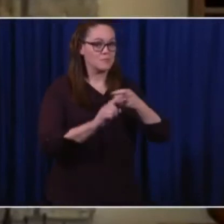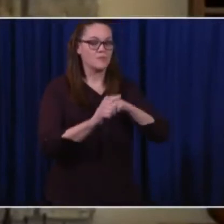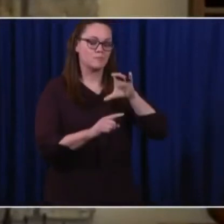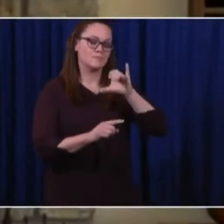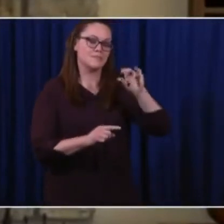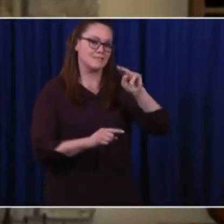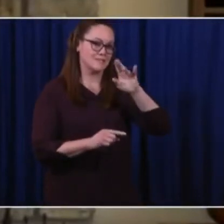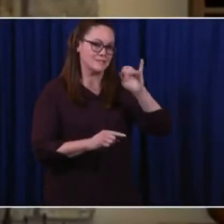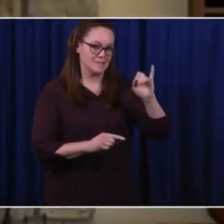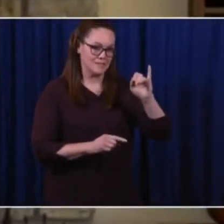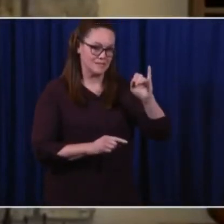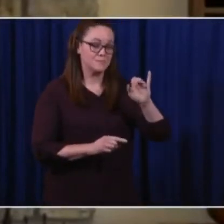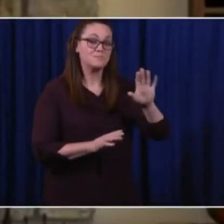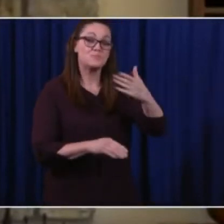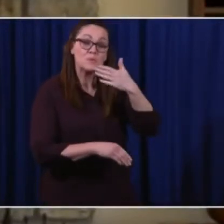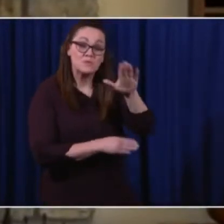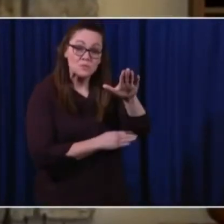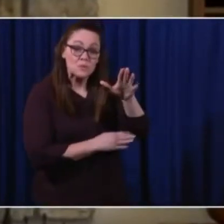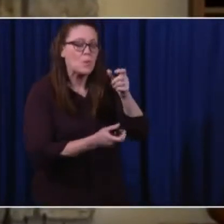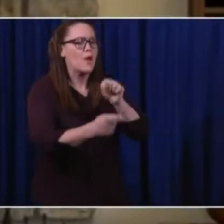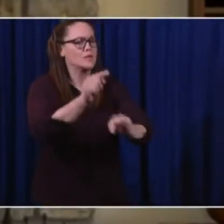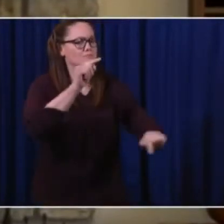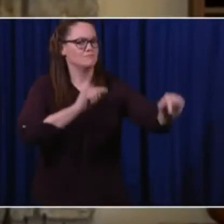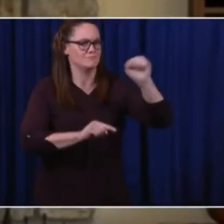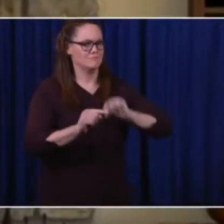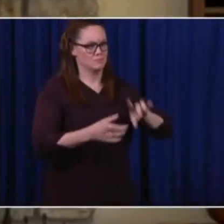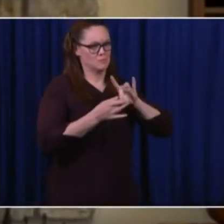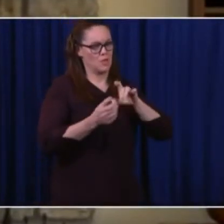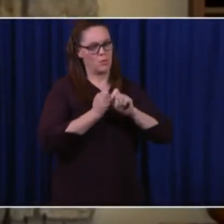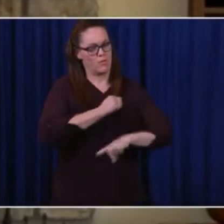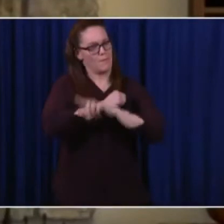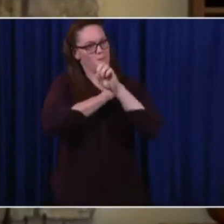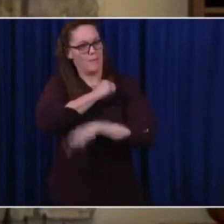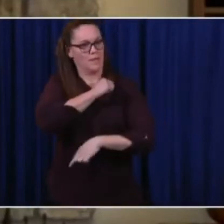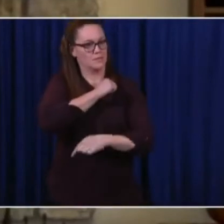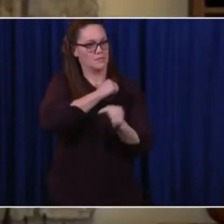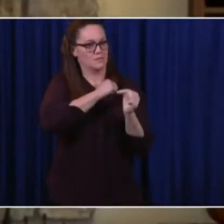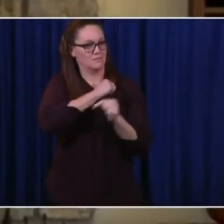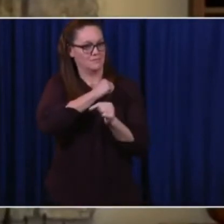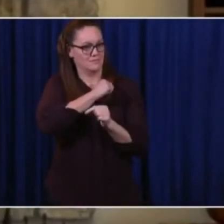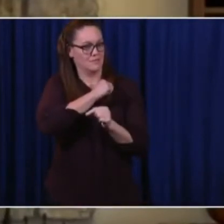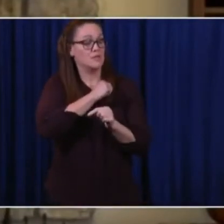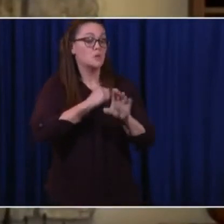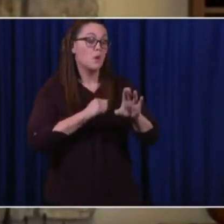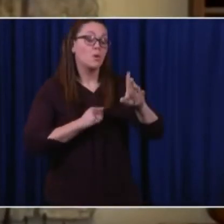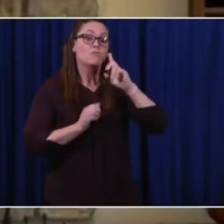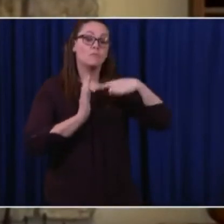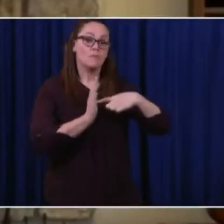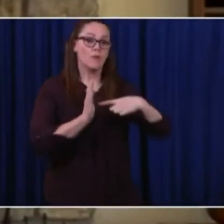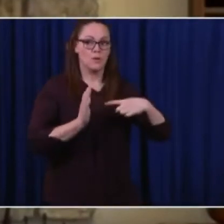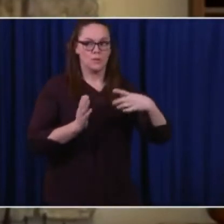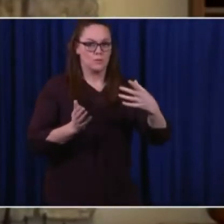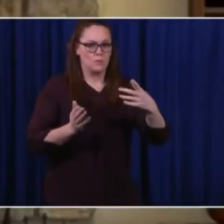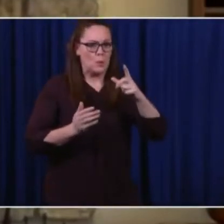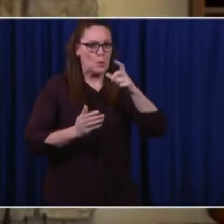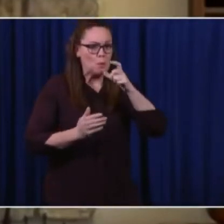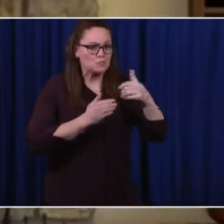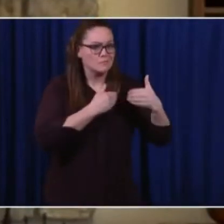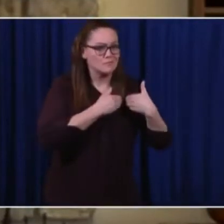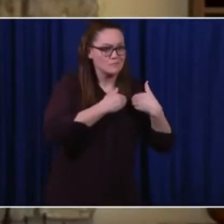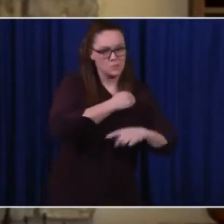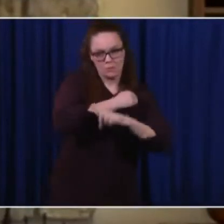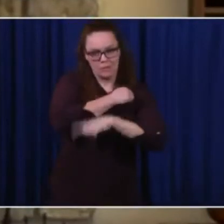on enforcement penalties. Who enforces this? What are the penalties?